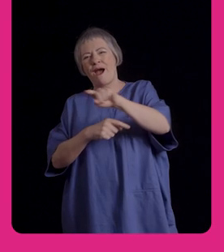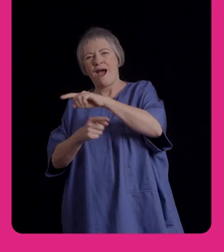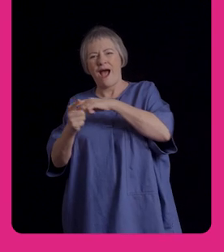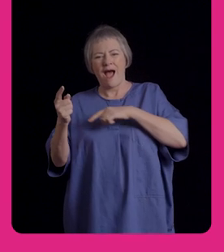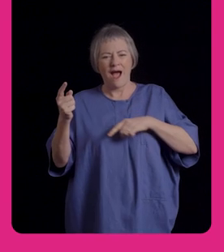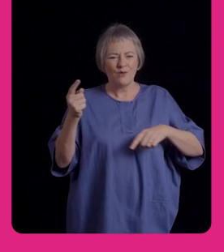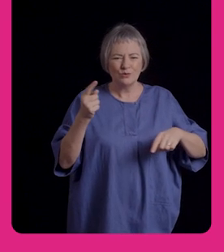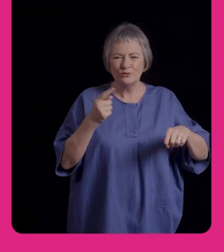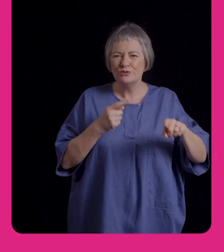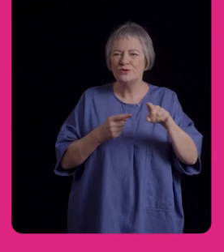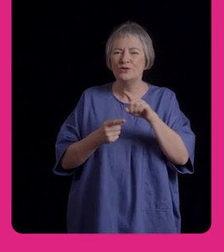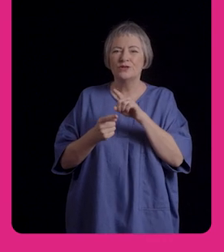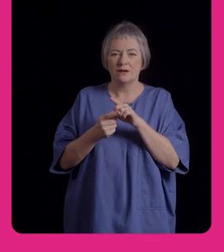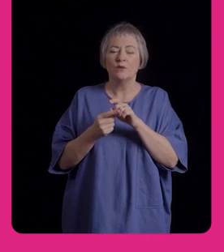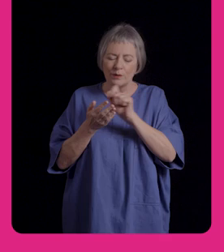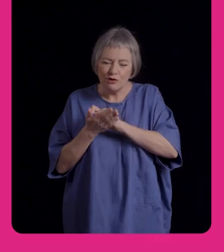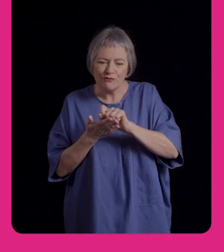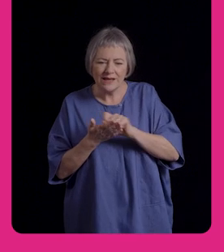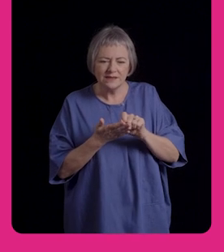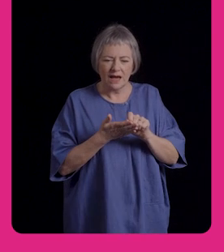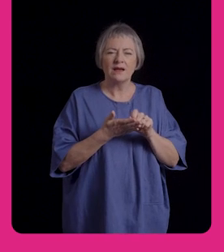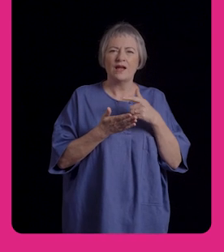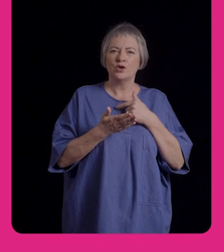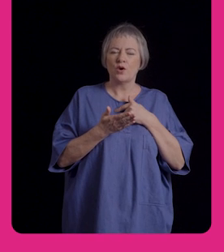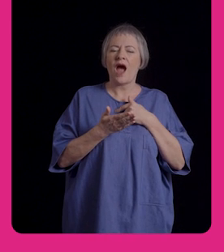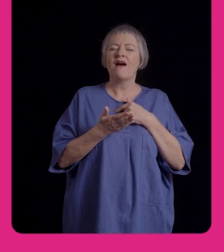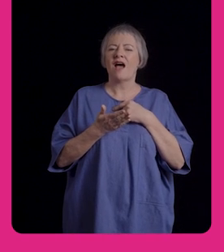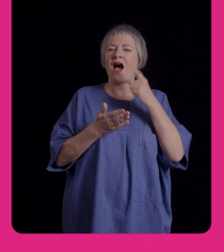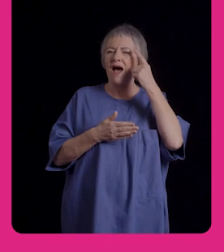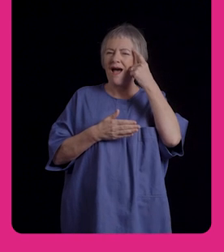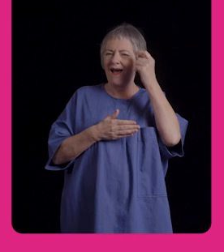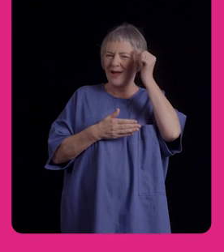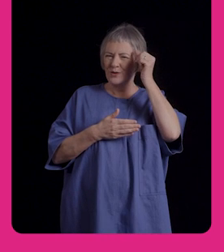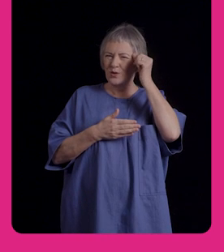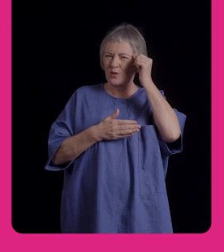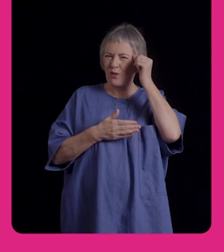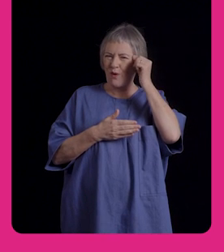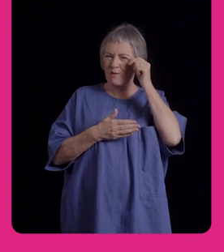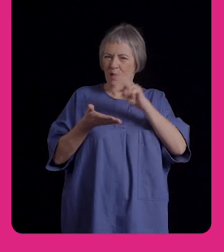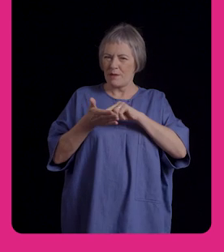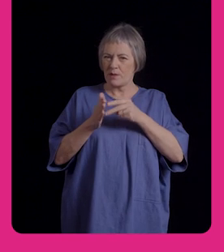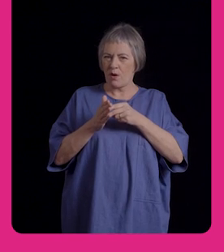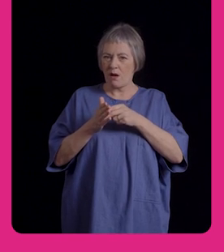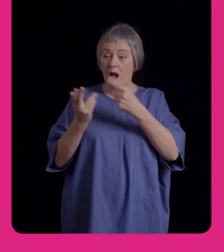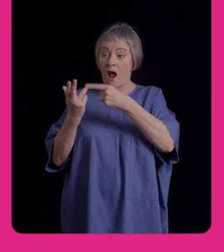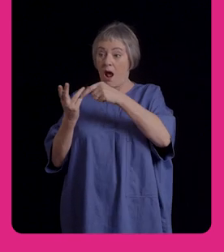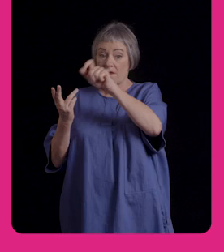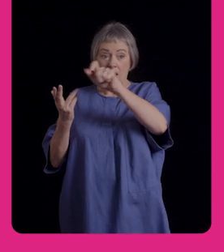while Stevenson was like writing, I think you maybe have like insights into the plot in a way that the others maybe